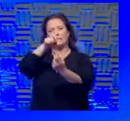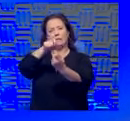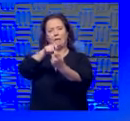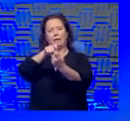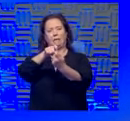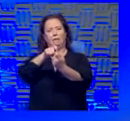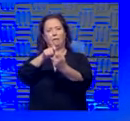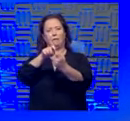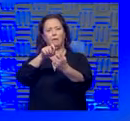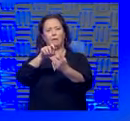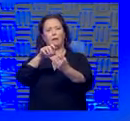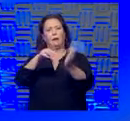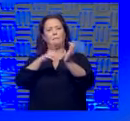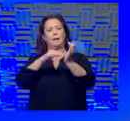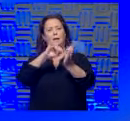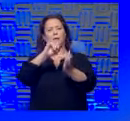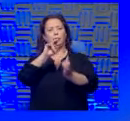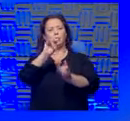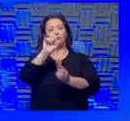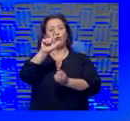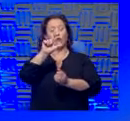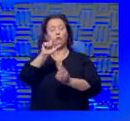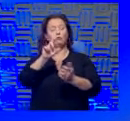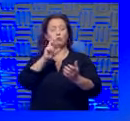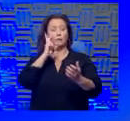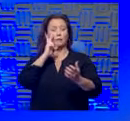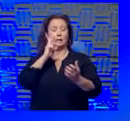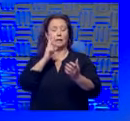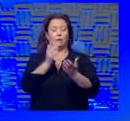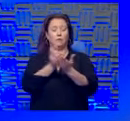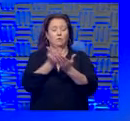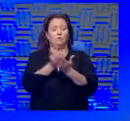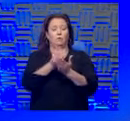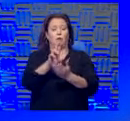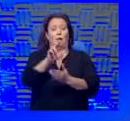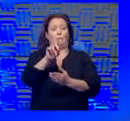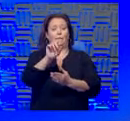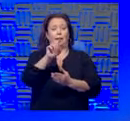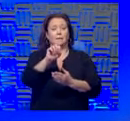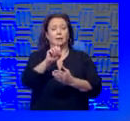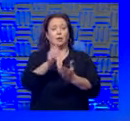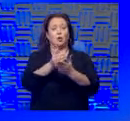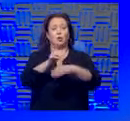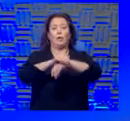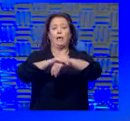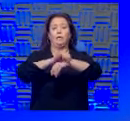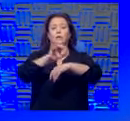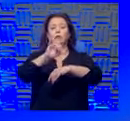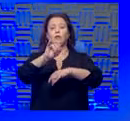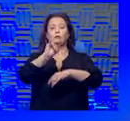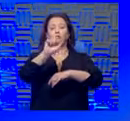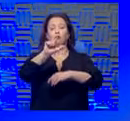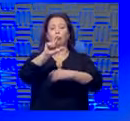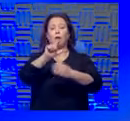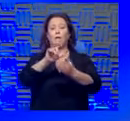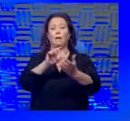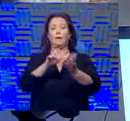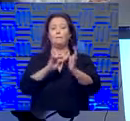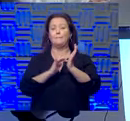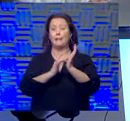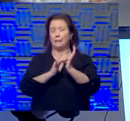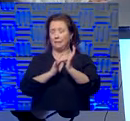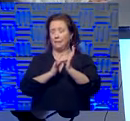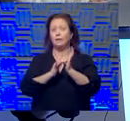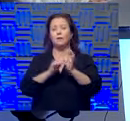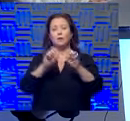Certainly if you can go to the medical journals themselves, they may have updates as well, things like New England Journal of Medicine. In the New England Journal of Medicine, I believe you